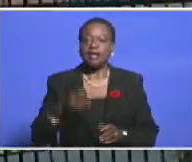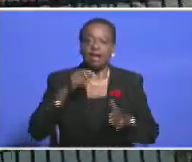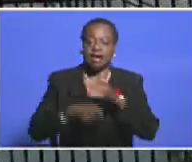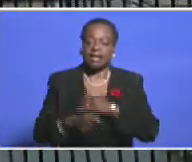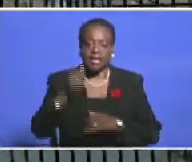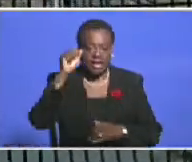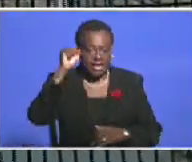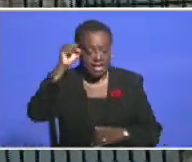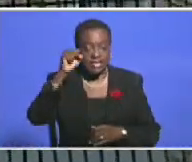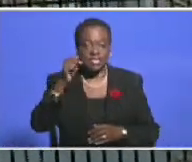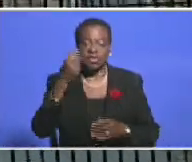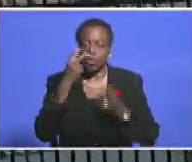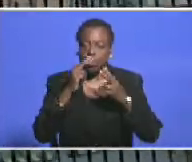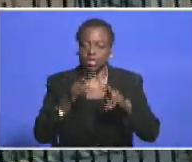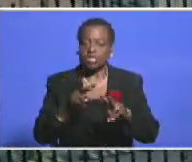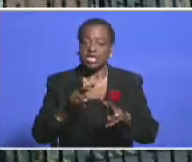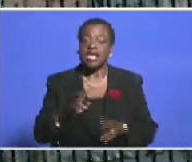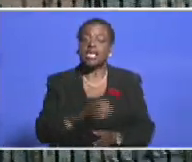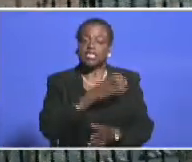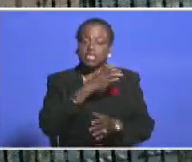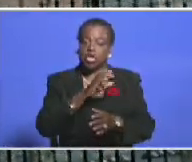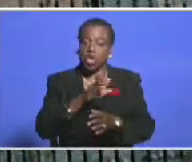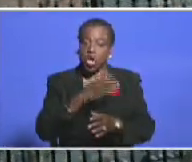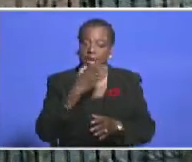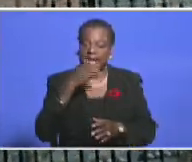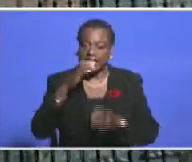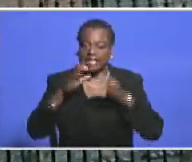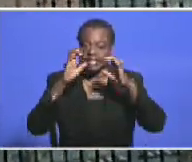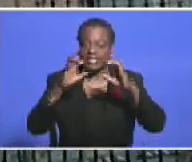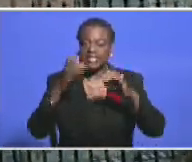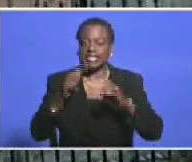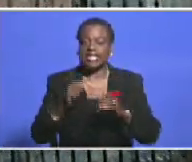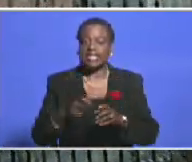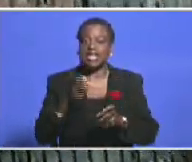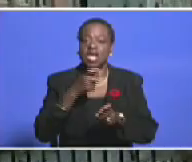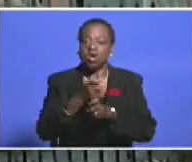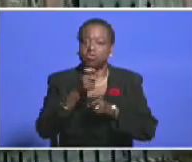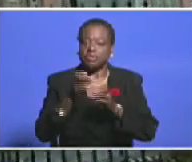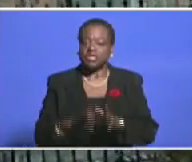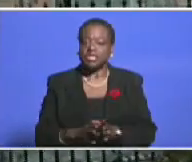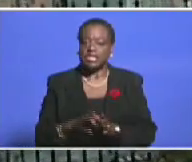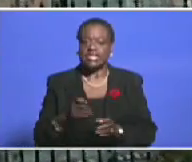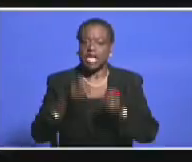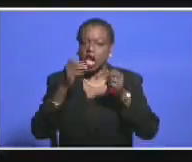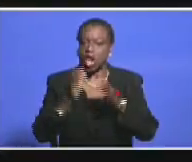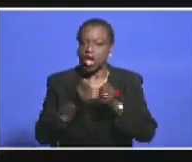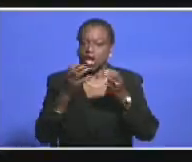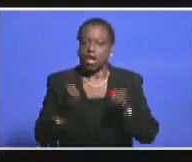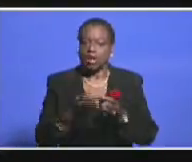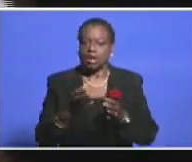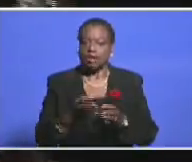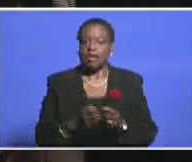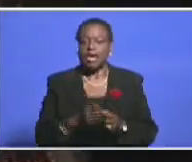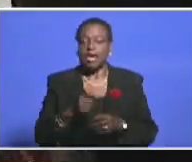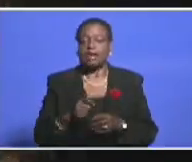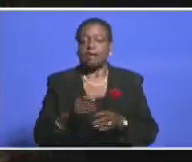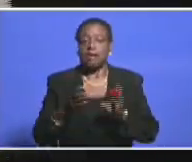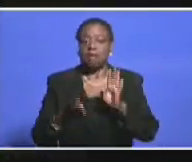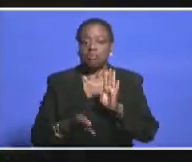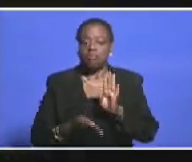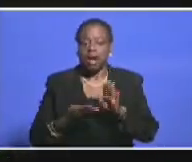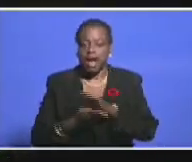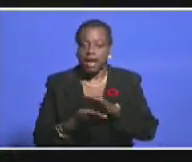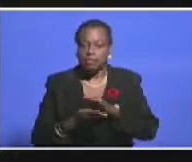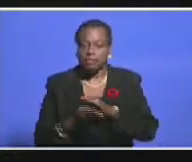His comments in response to claims that corruption is rampant at the Immigration Department and allegations of a bribery ring for